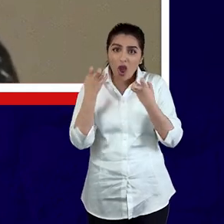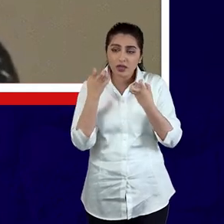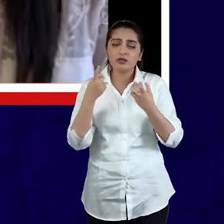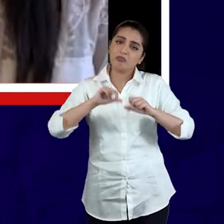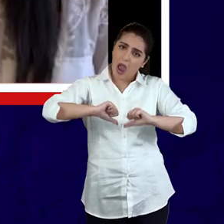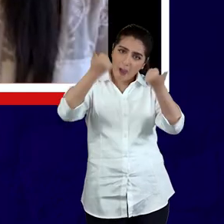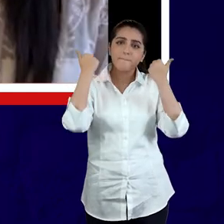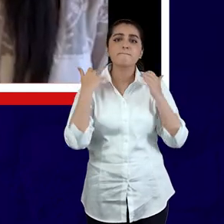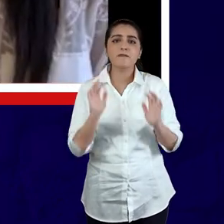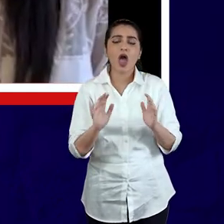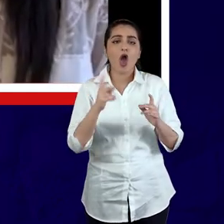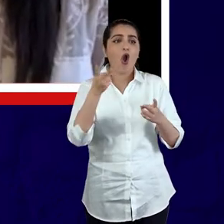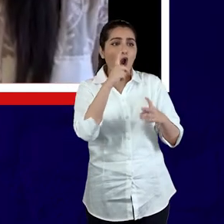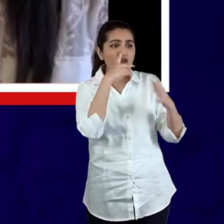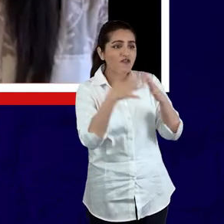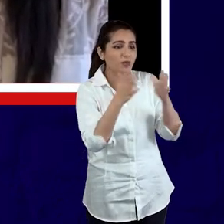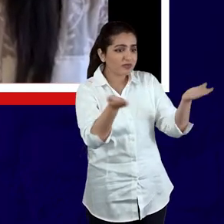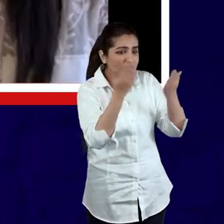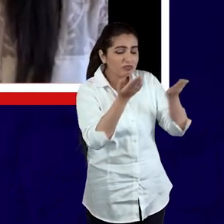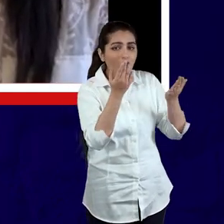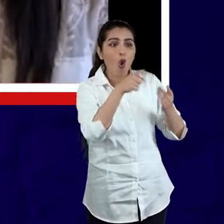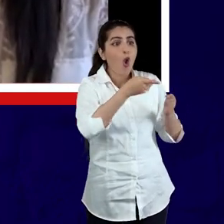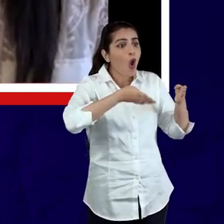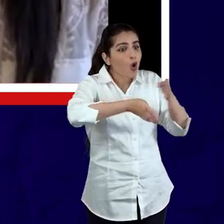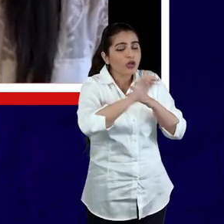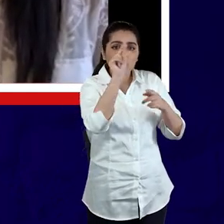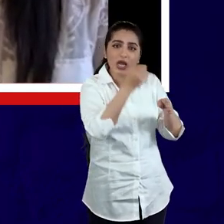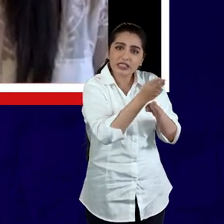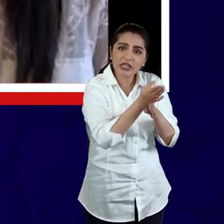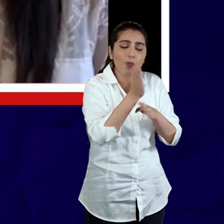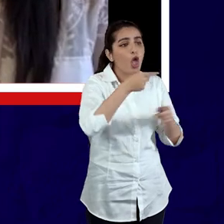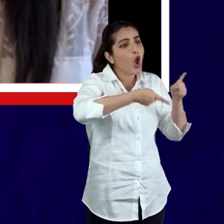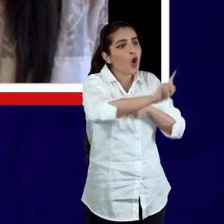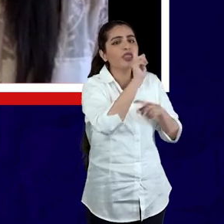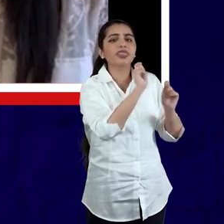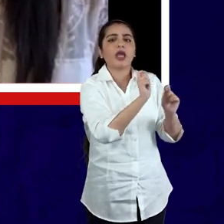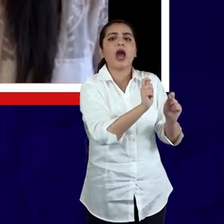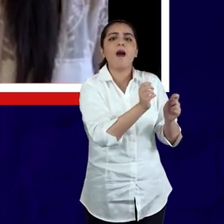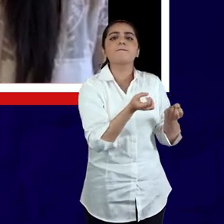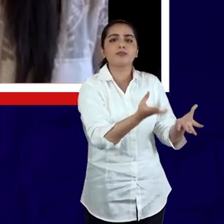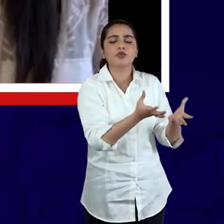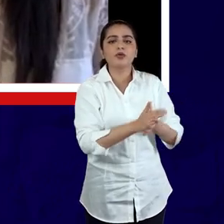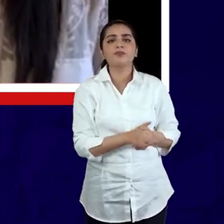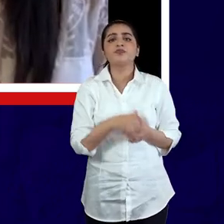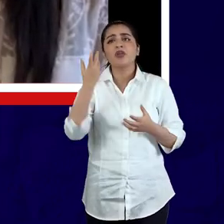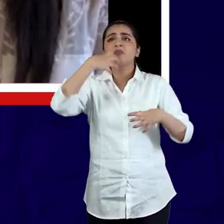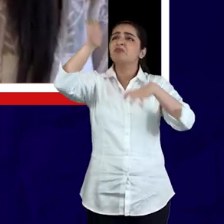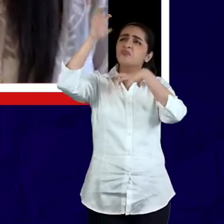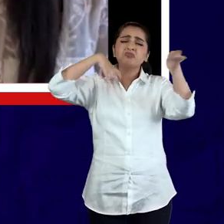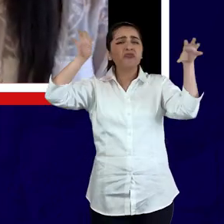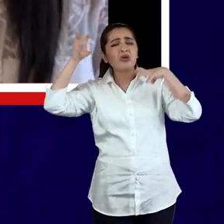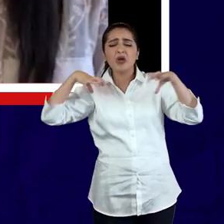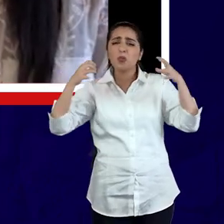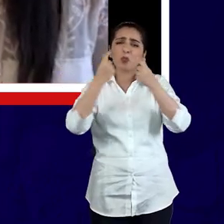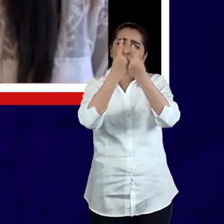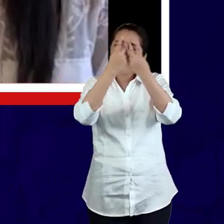actually do it if we empower women and teach them how they can do it for themselves. Because we don't want the international Western colonial